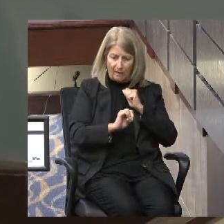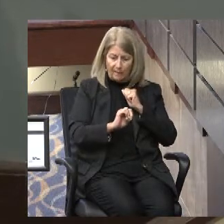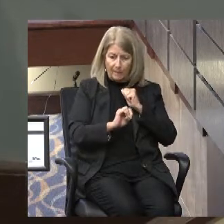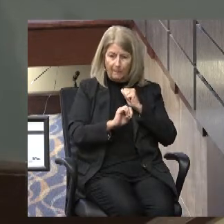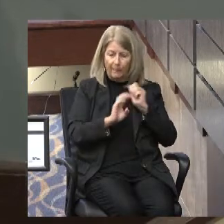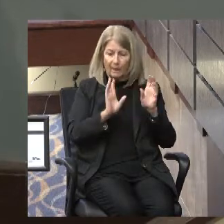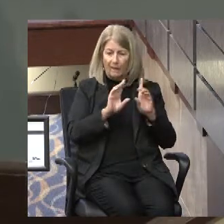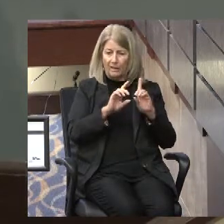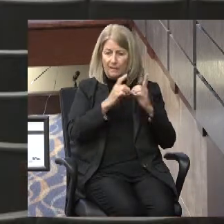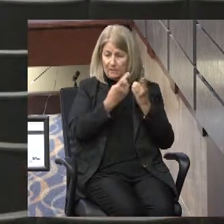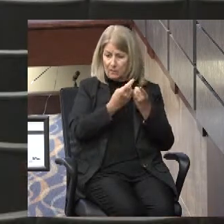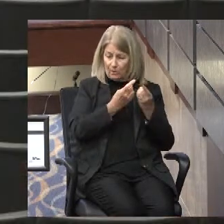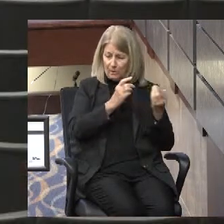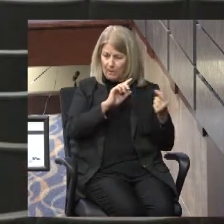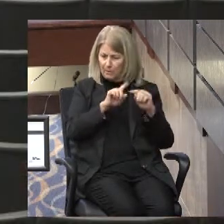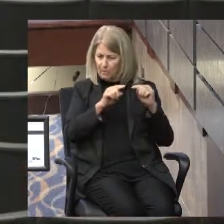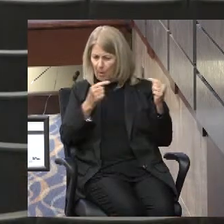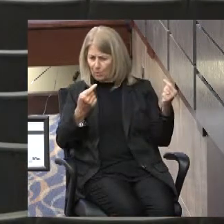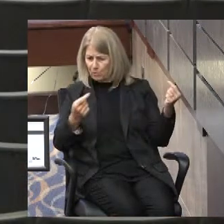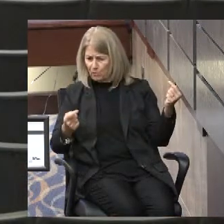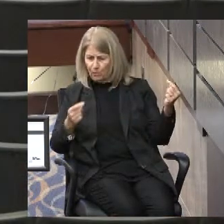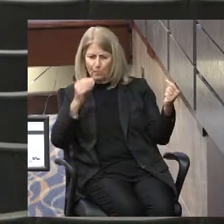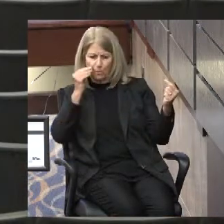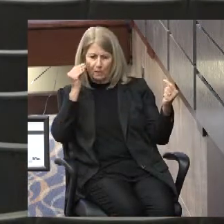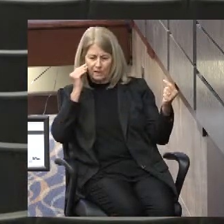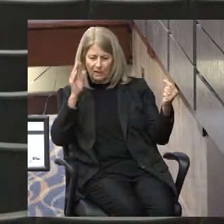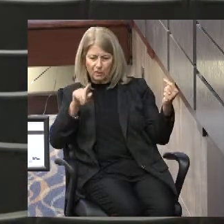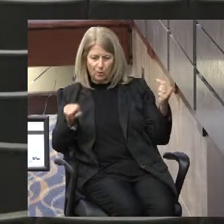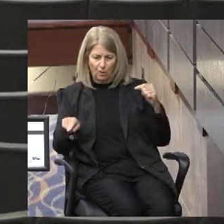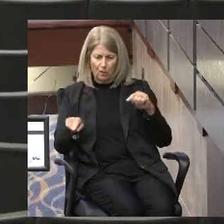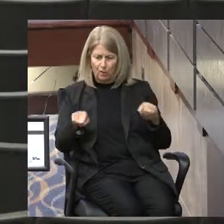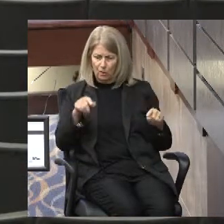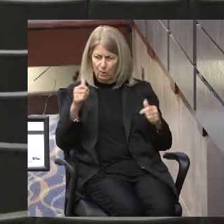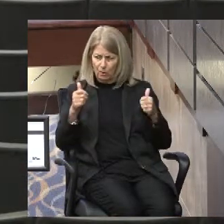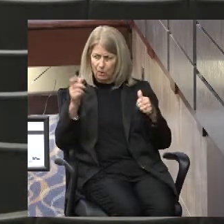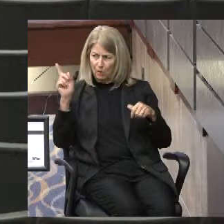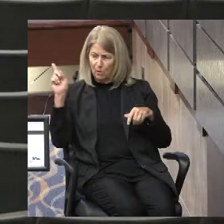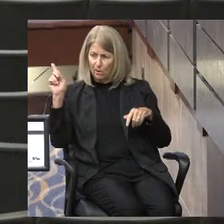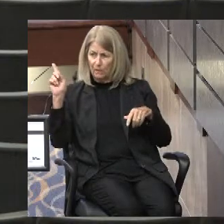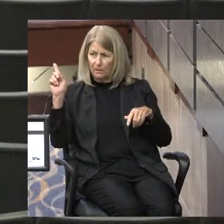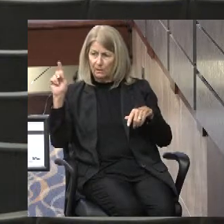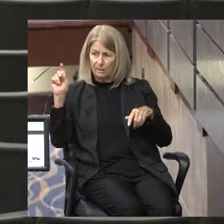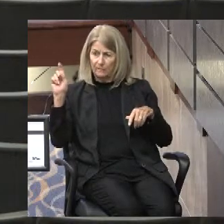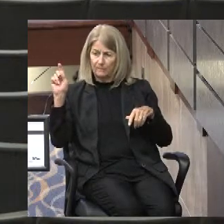Yeah. the residential district? On the mixed use part of Yeah, the it, mixed yes. use.